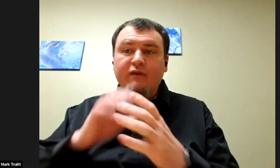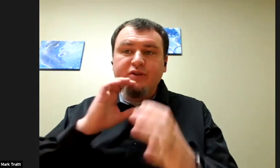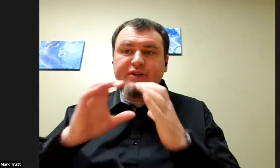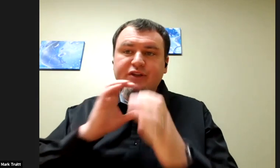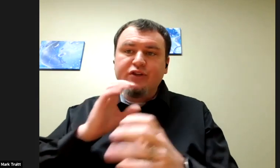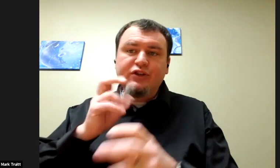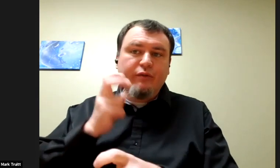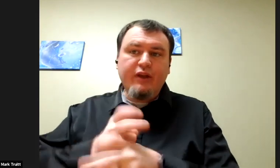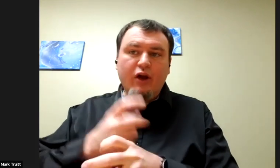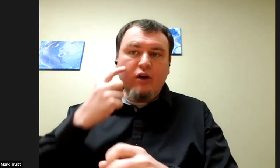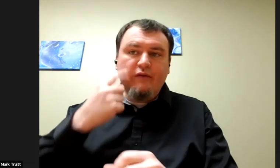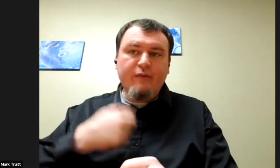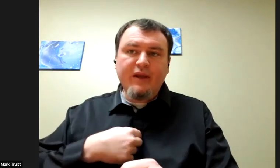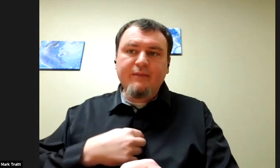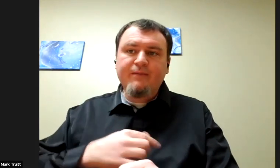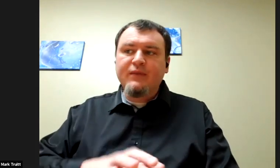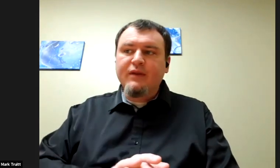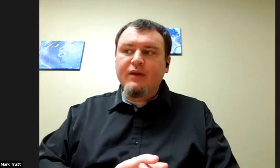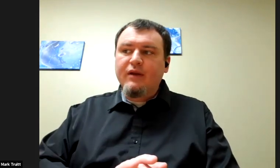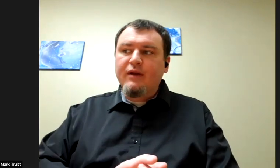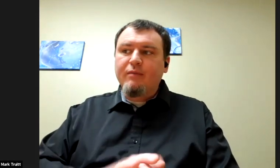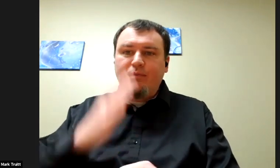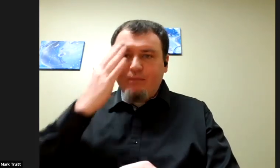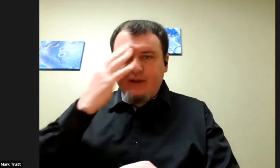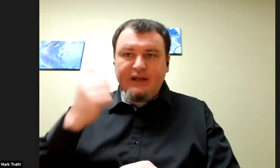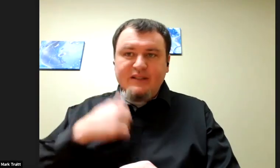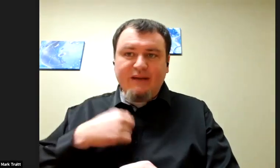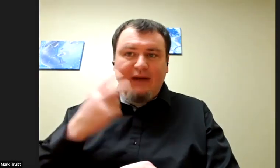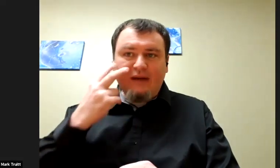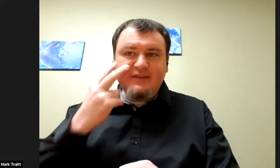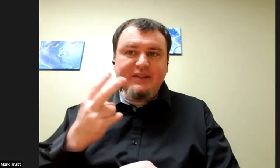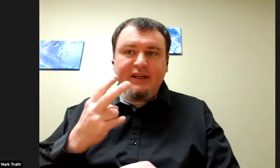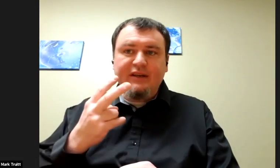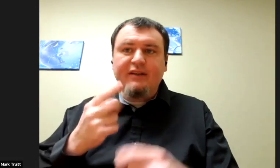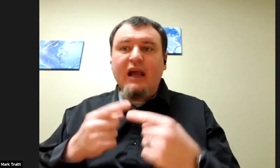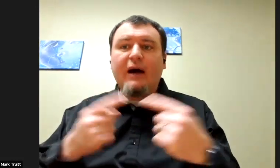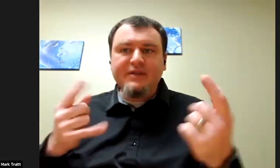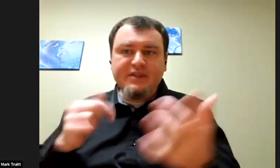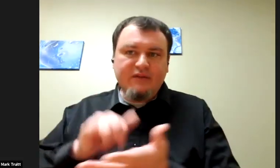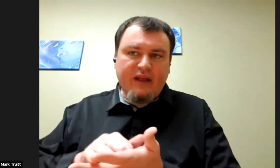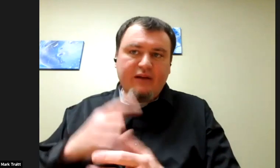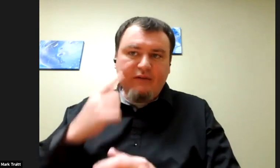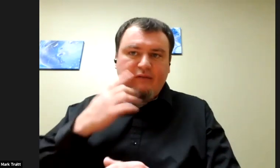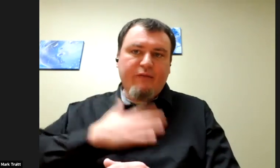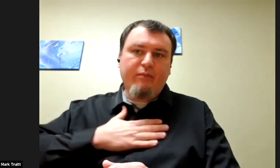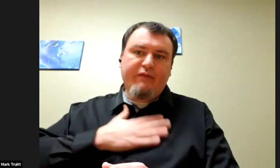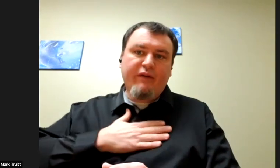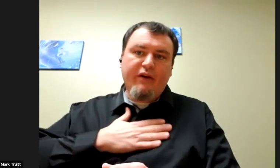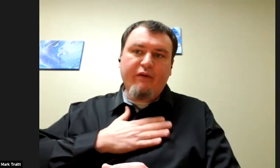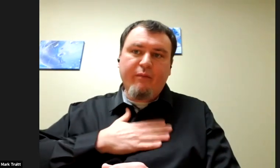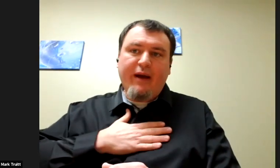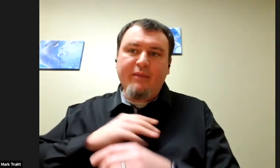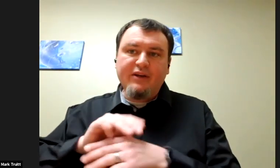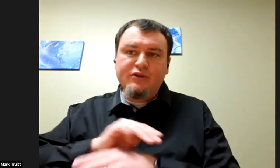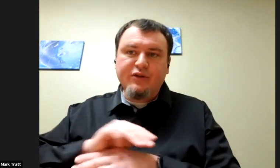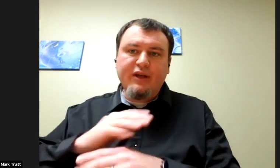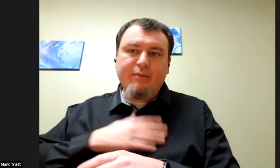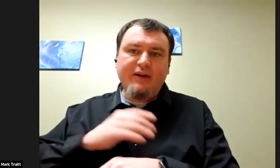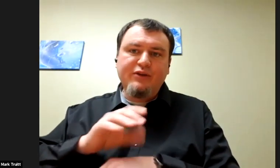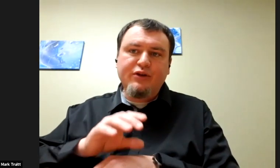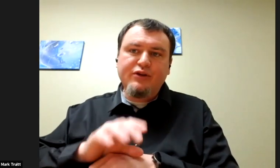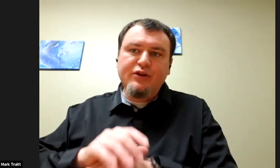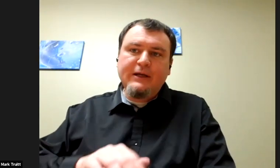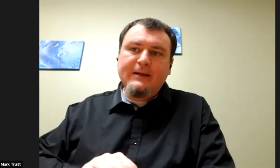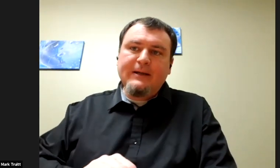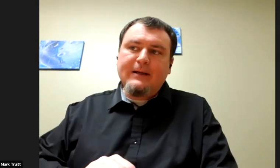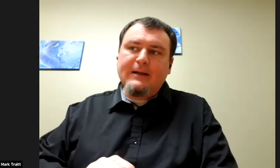Those conversations are really hard for me because I've seen the opposite of that for my ministry and